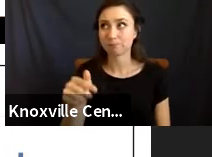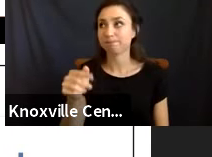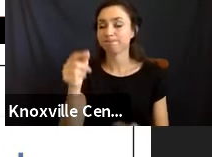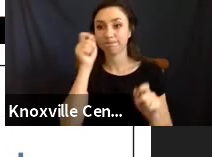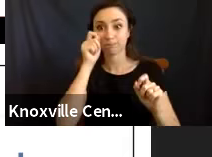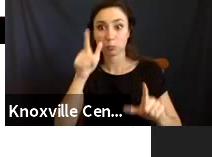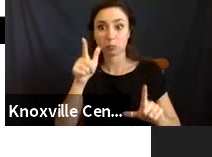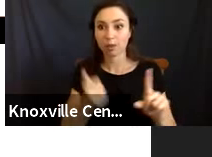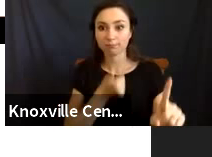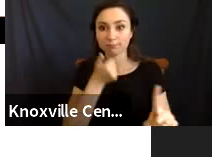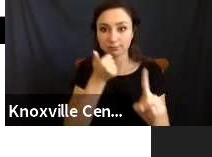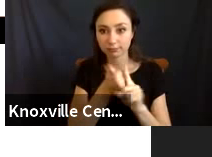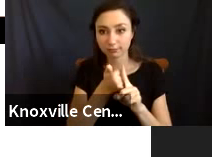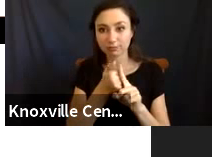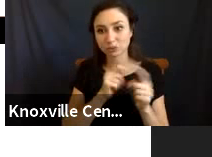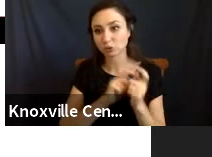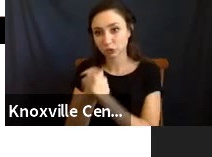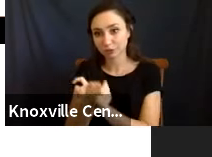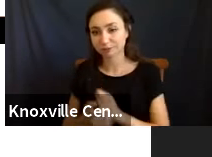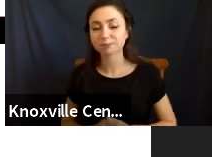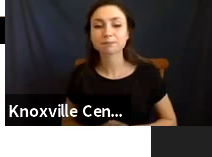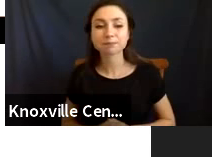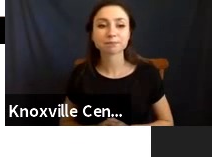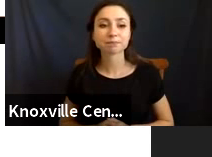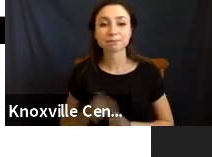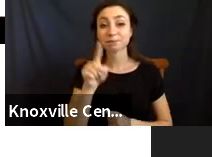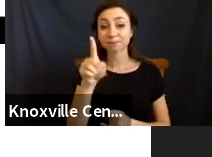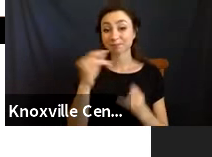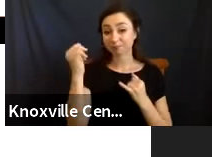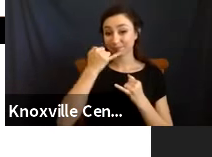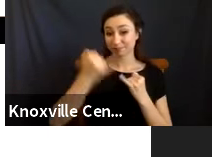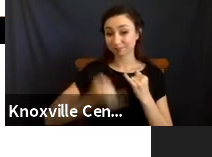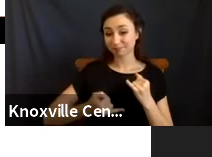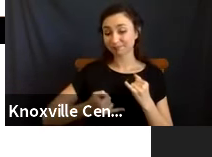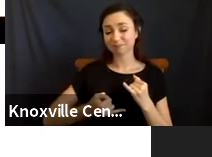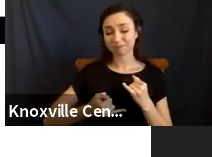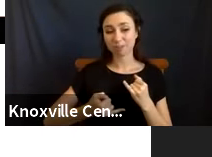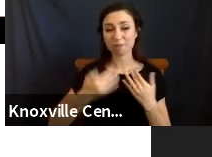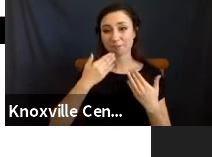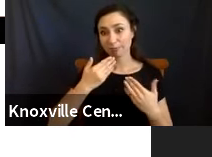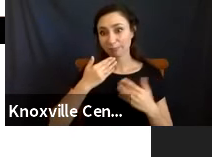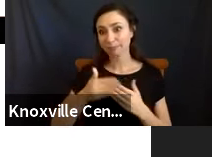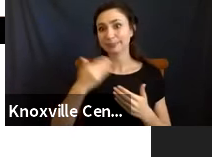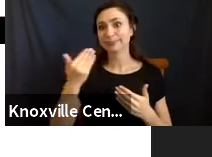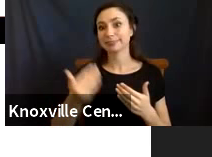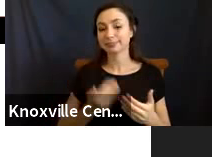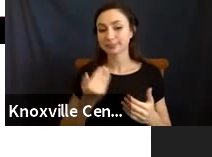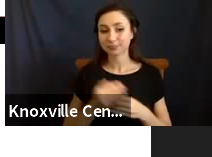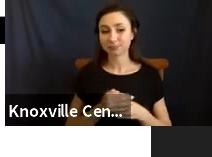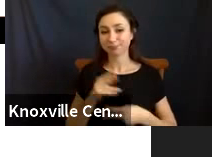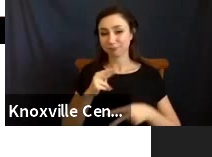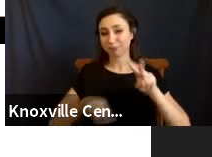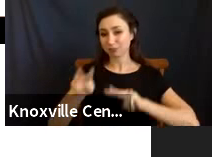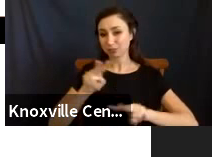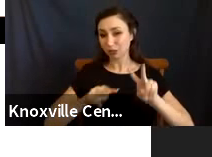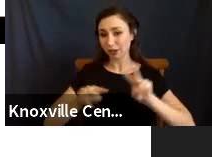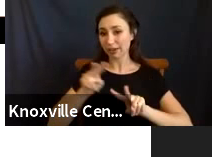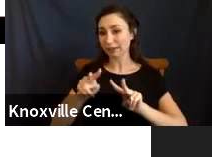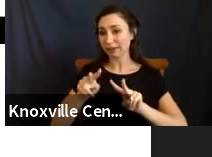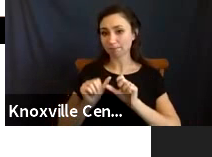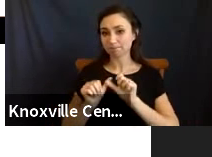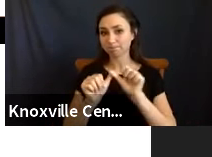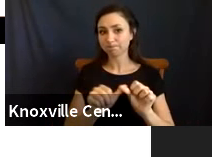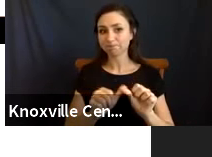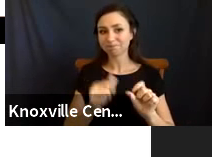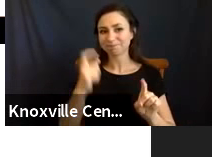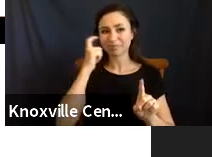please. And then this final one, thankfully, will be the easiest to go through because we've been looking at it and it makes sense. And that's